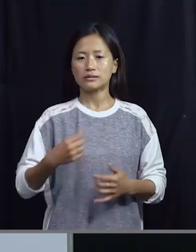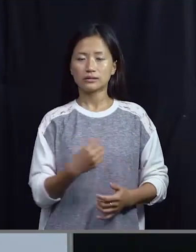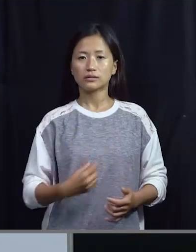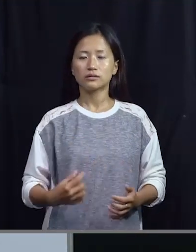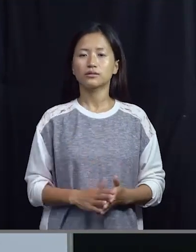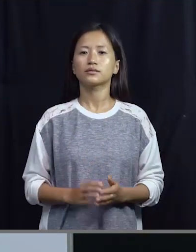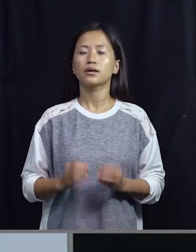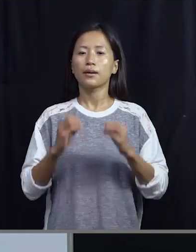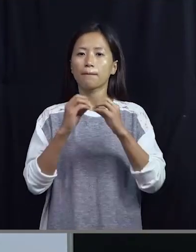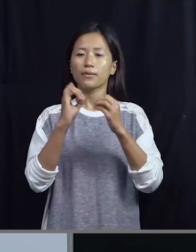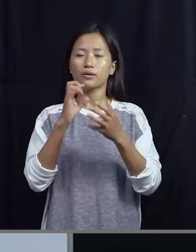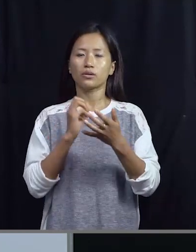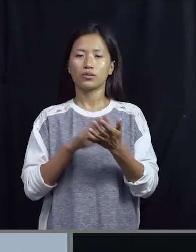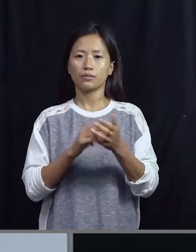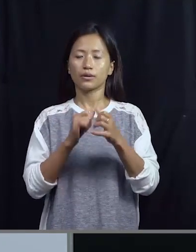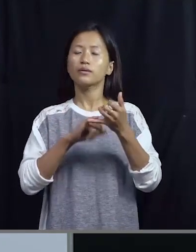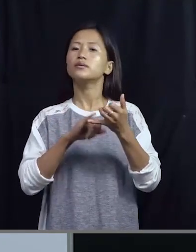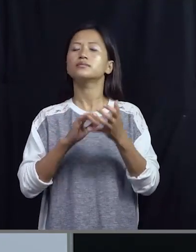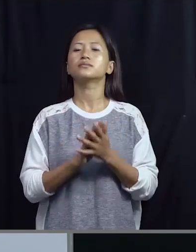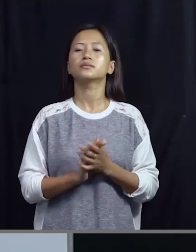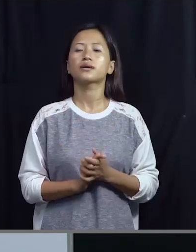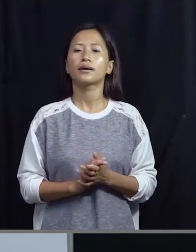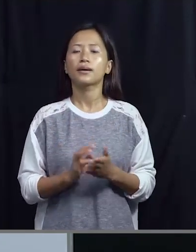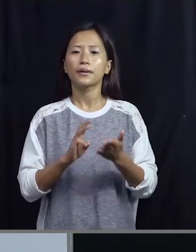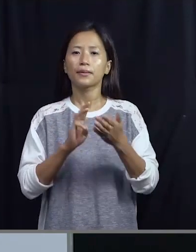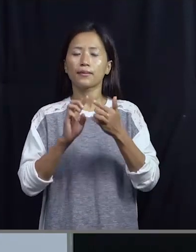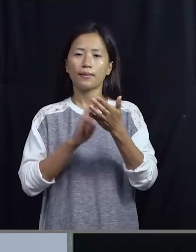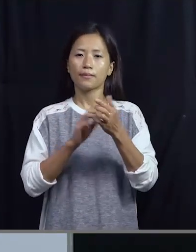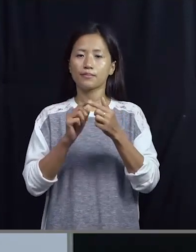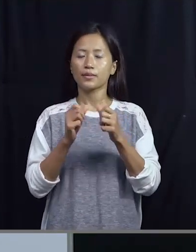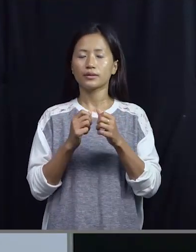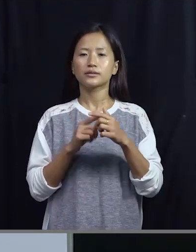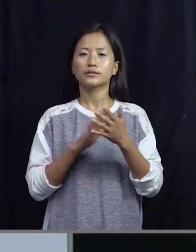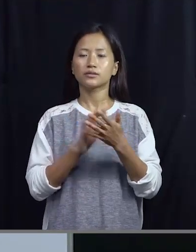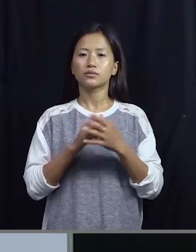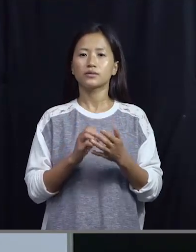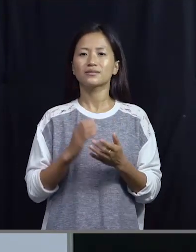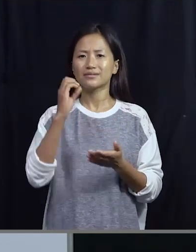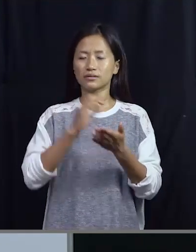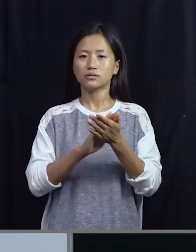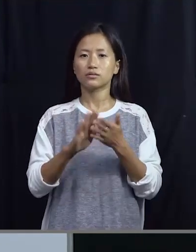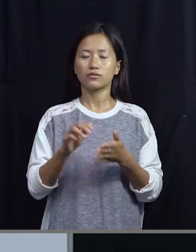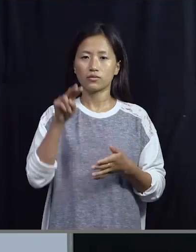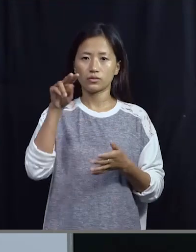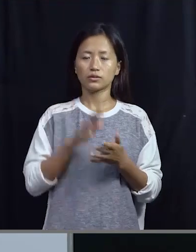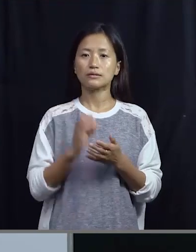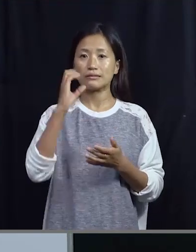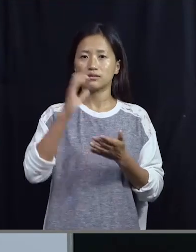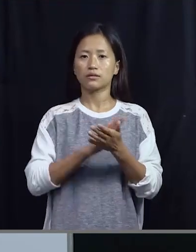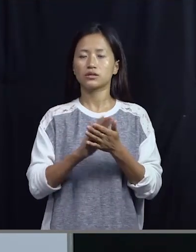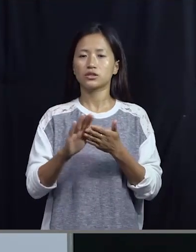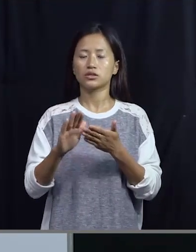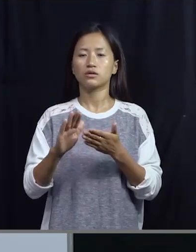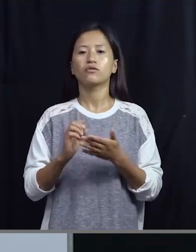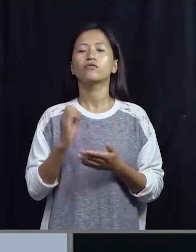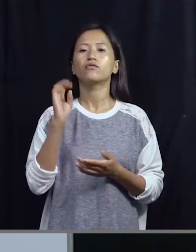of biomass. So when you talk about methane, you know the in chemistry, you know the formula, right? CH4. And when